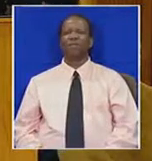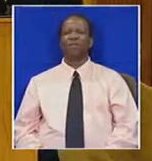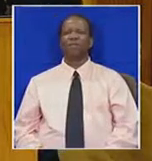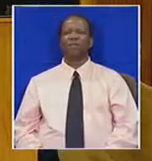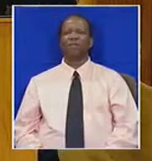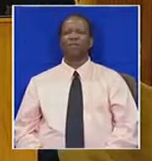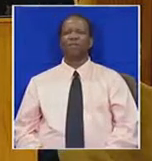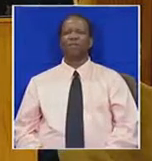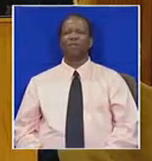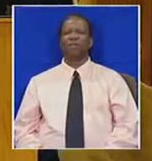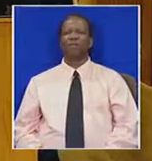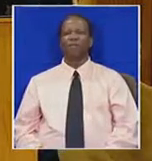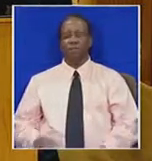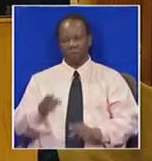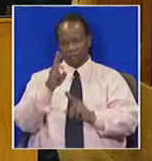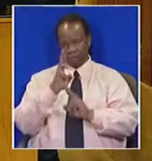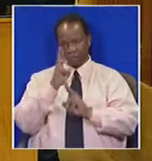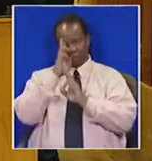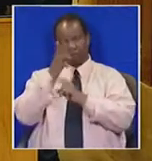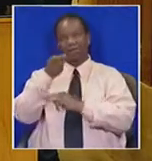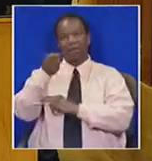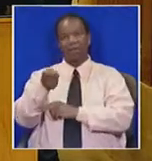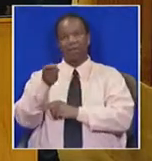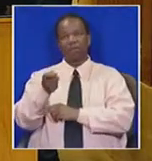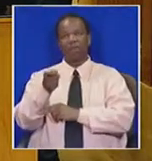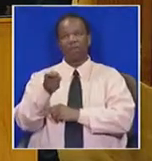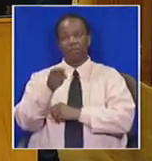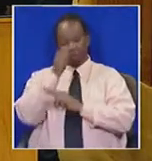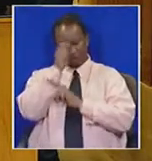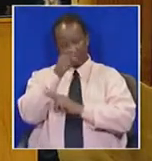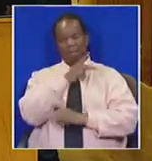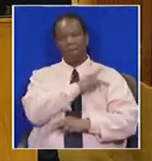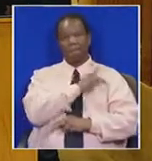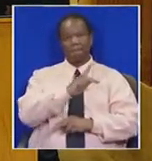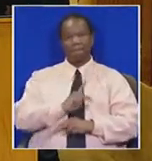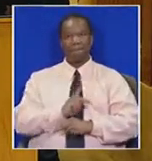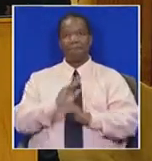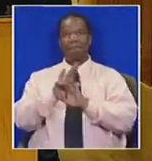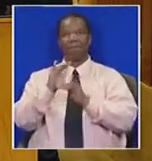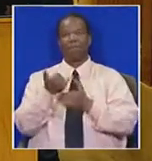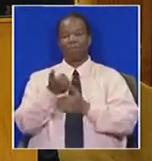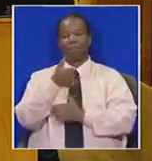Achtbare Speaker, achtbare President, namens die ANC wil ek